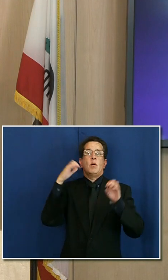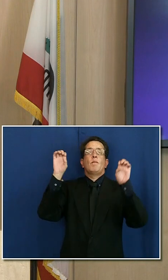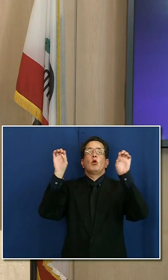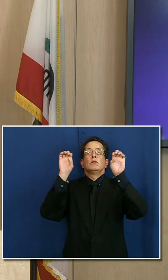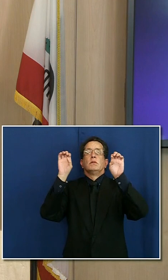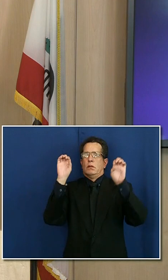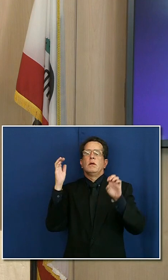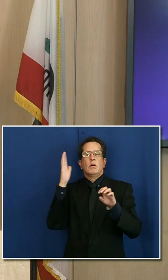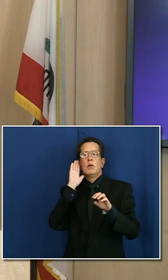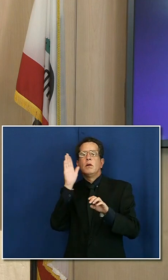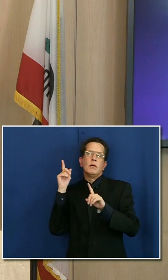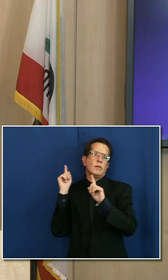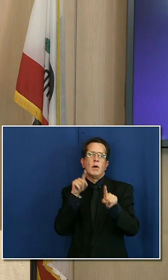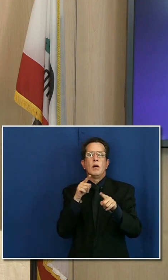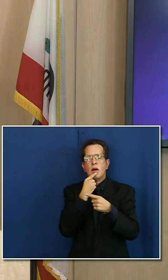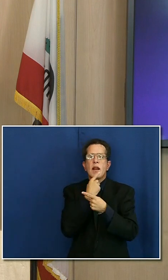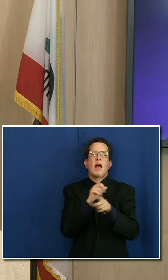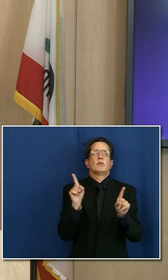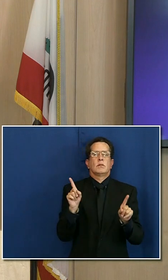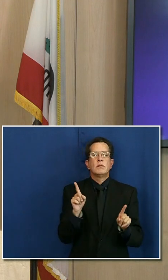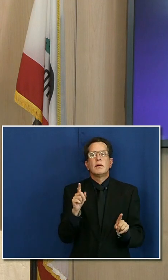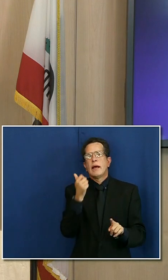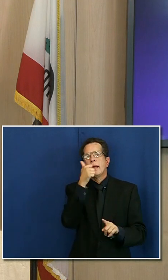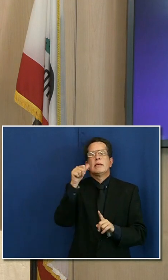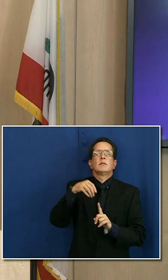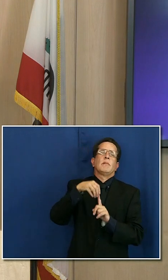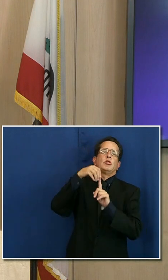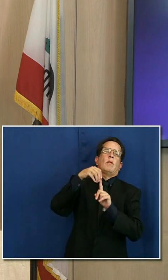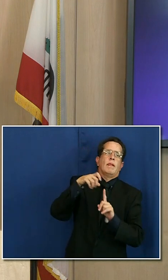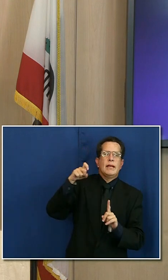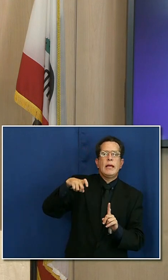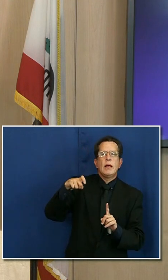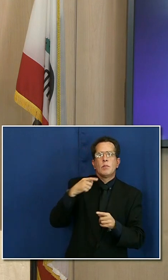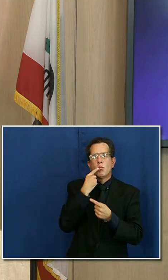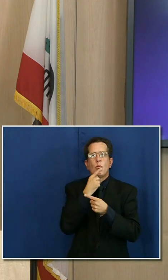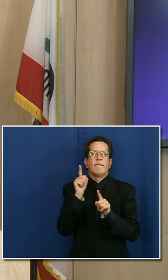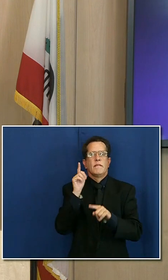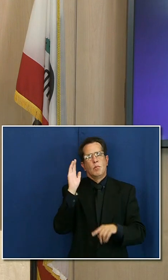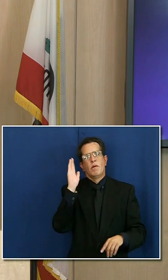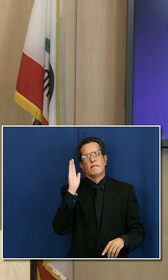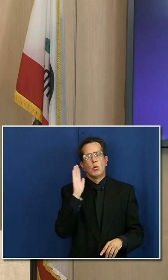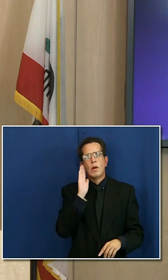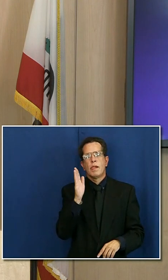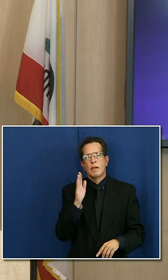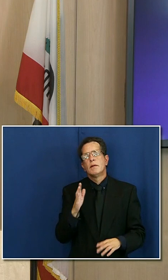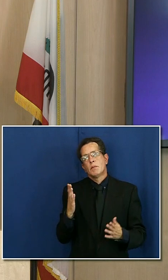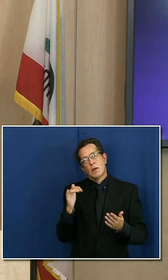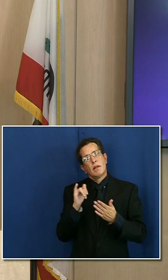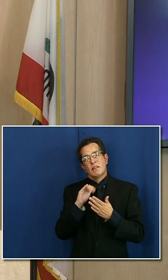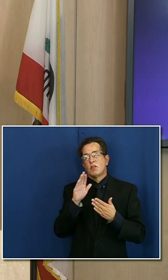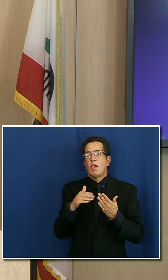would necessitate calling a special media briefing. With that, we'll go right to the questions.